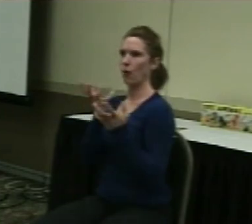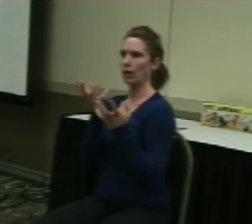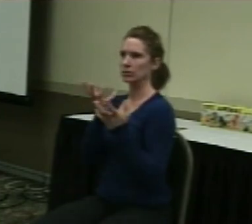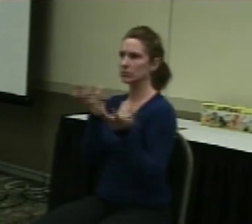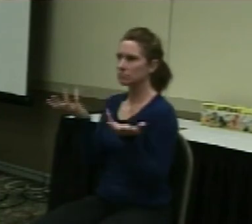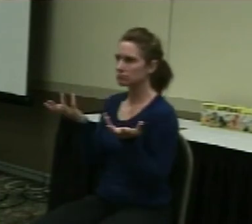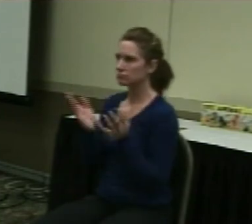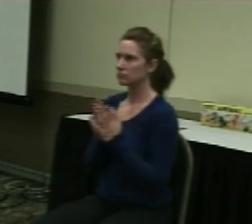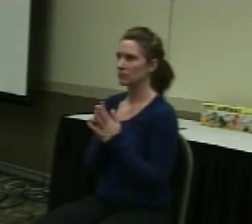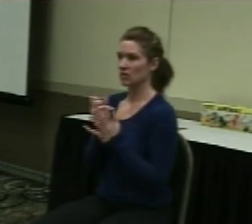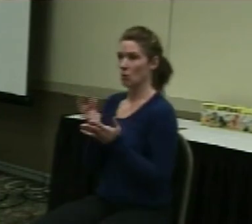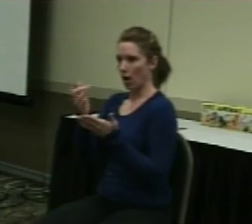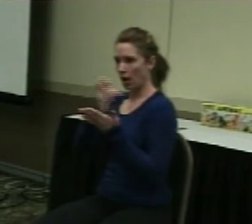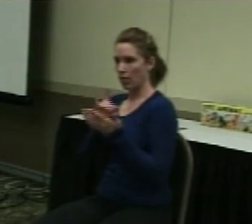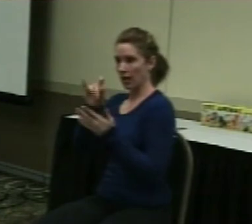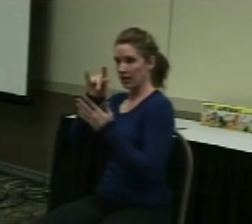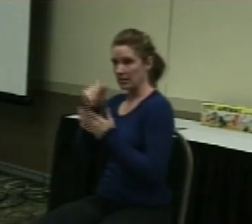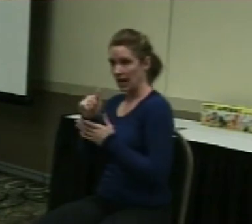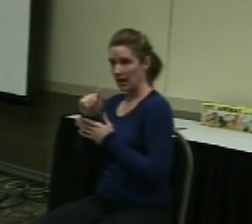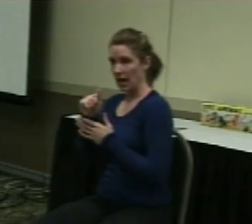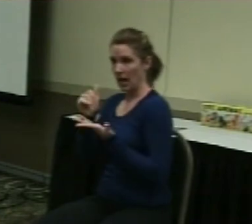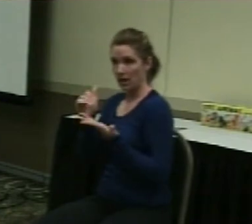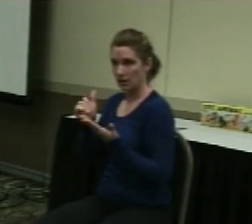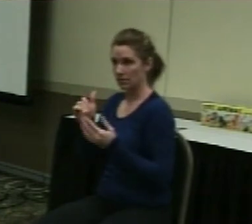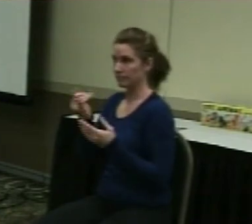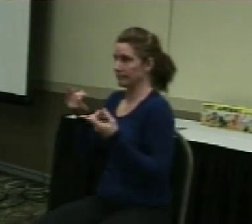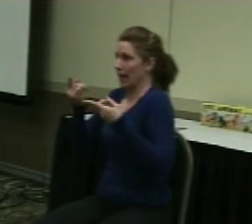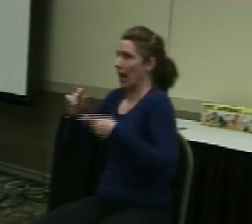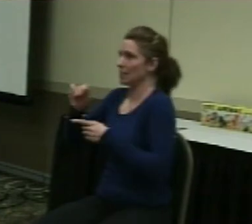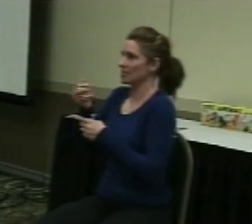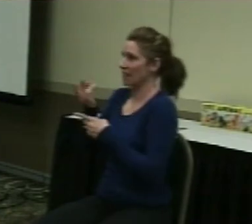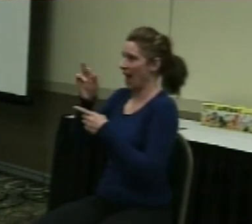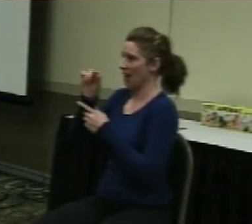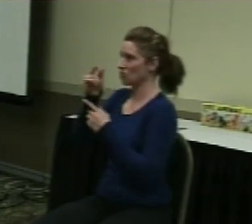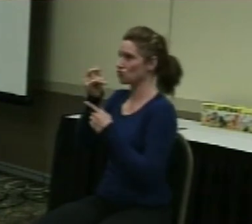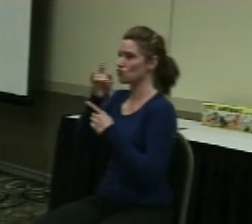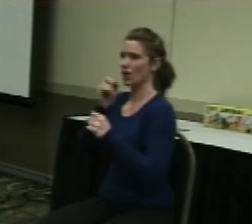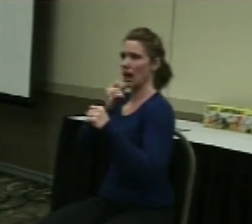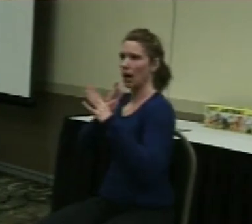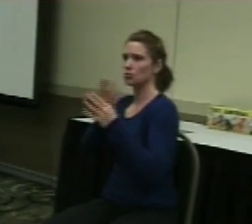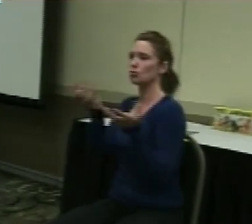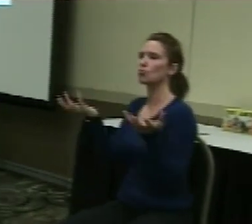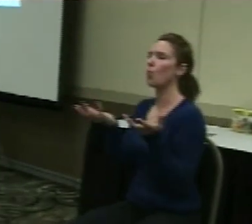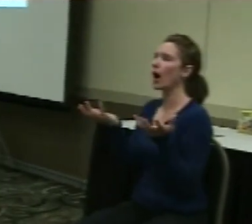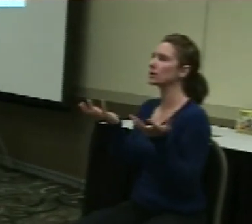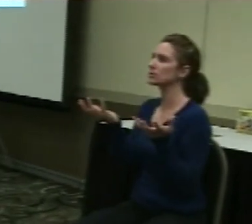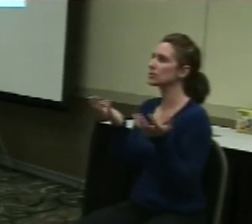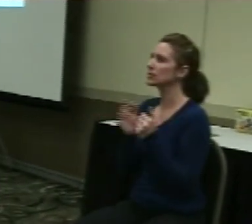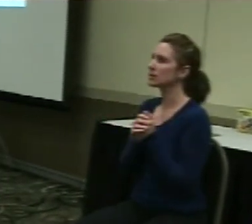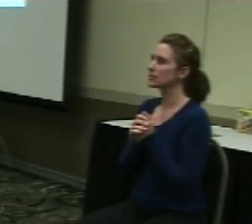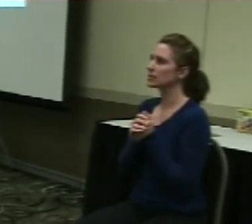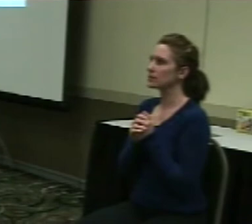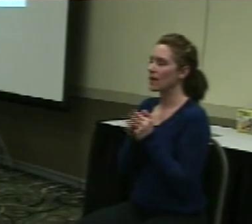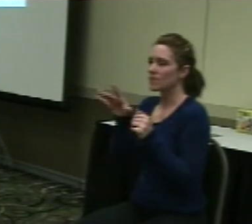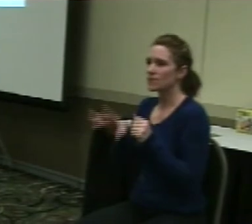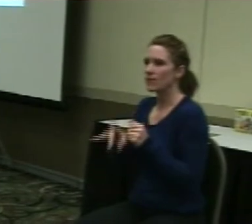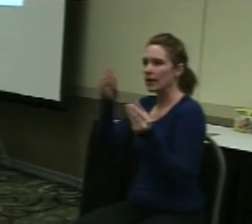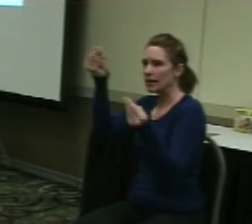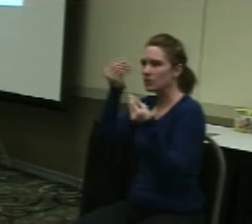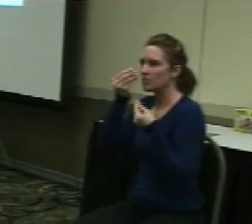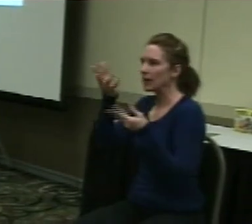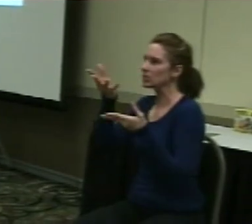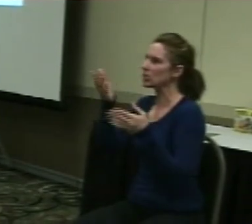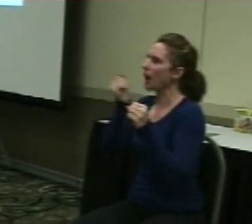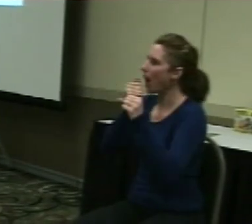are obstacles to pulling it all together? What are obstacles to finding information